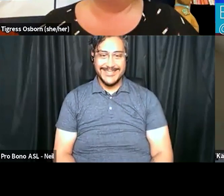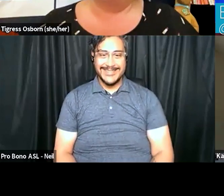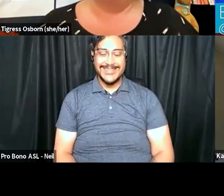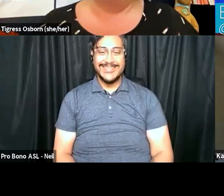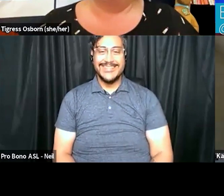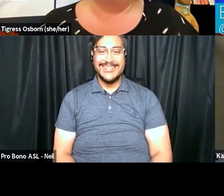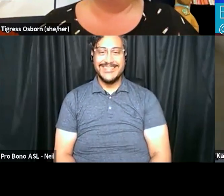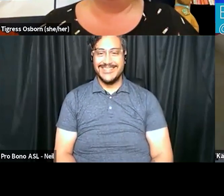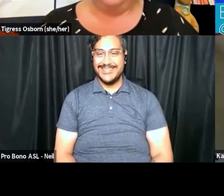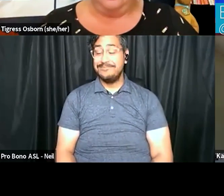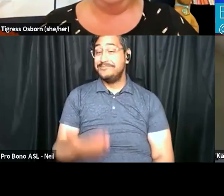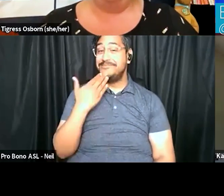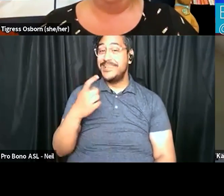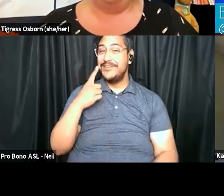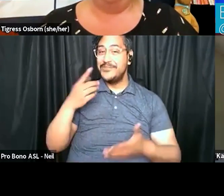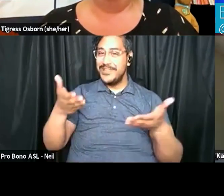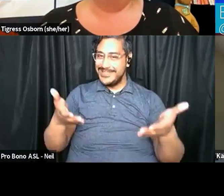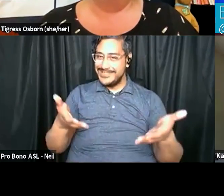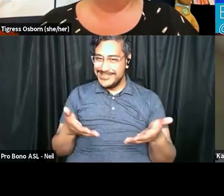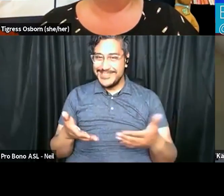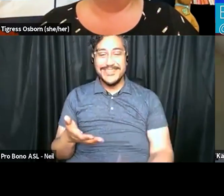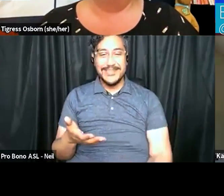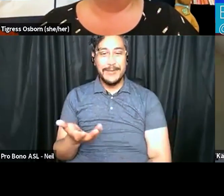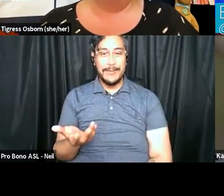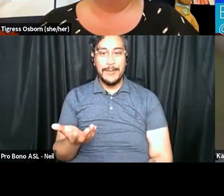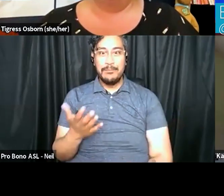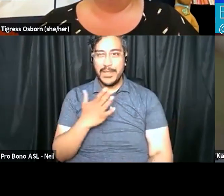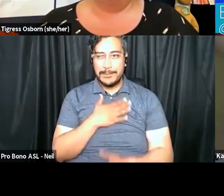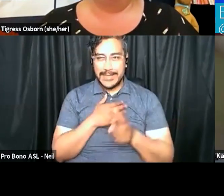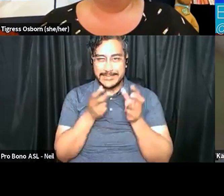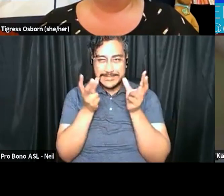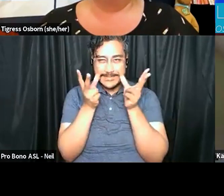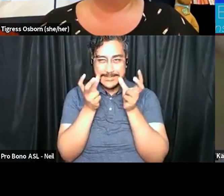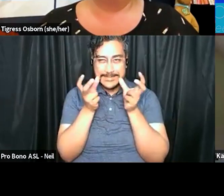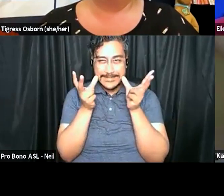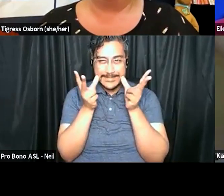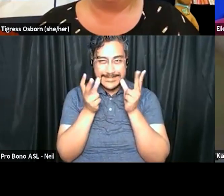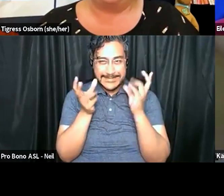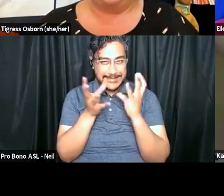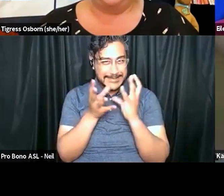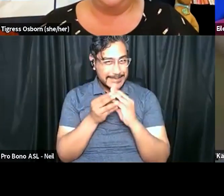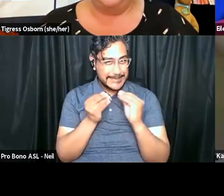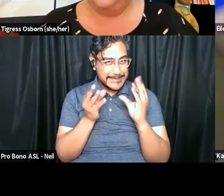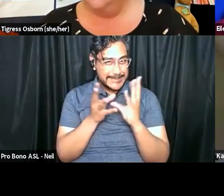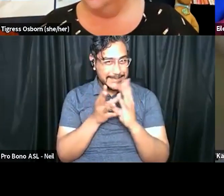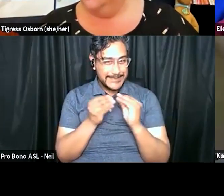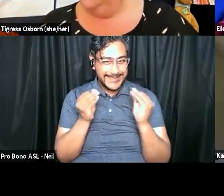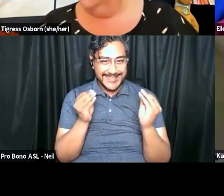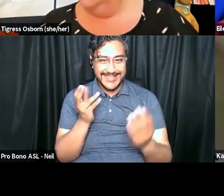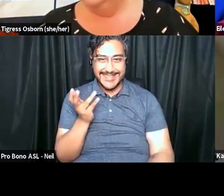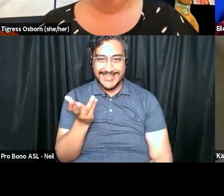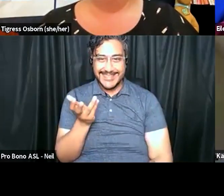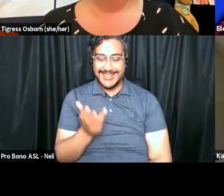Thanks for the introduction. My villainous origin story was